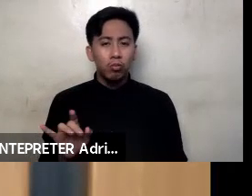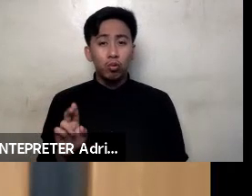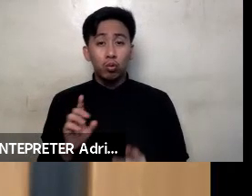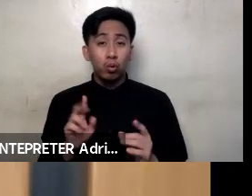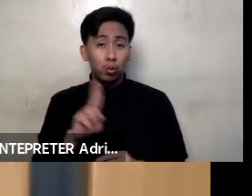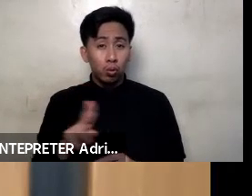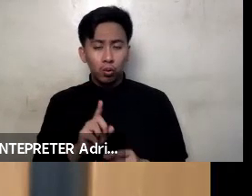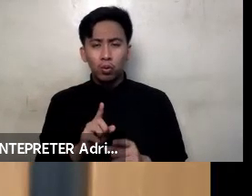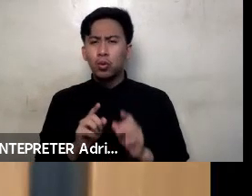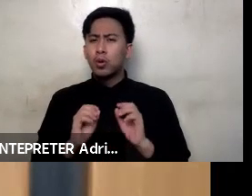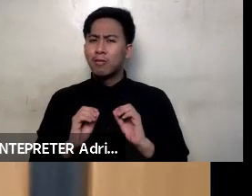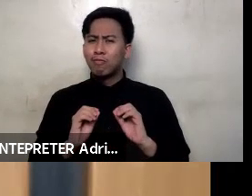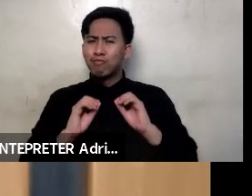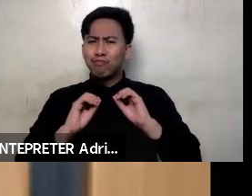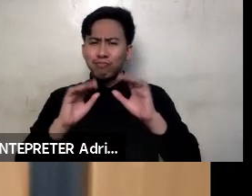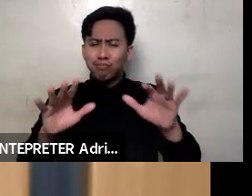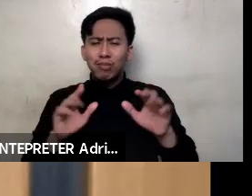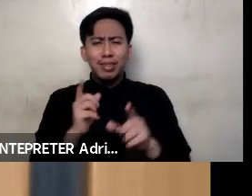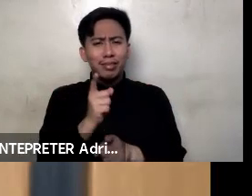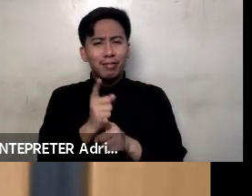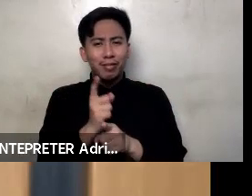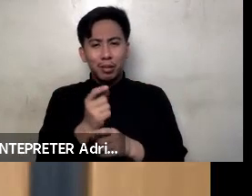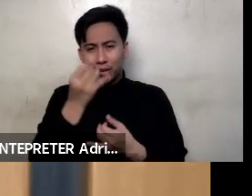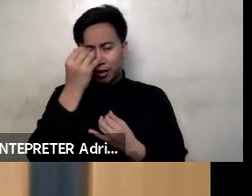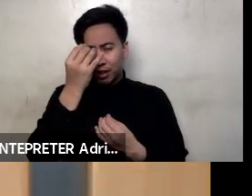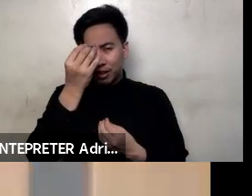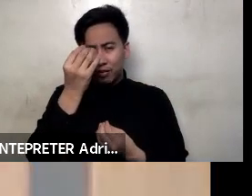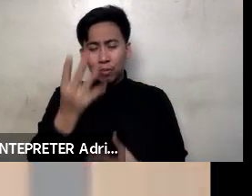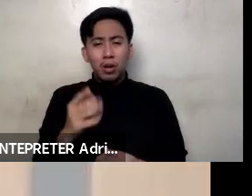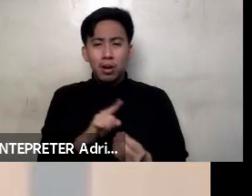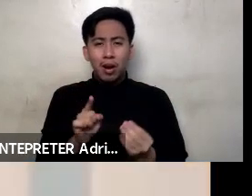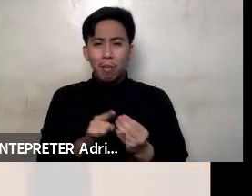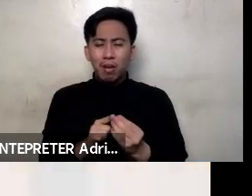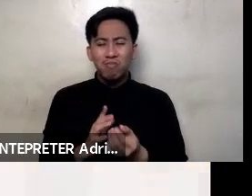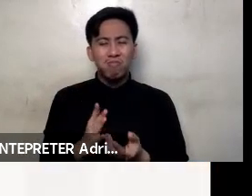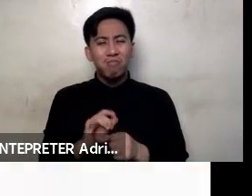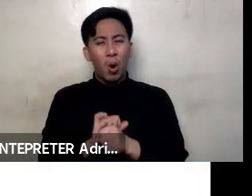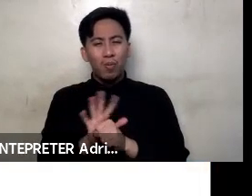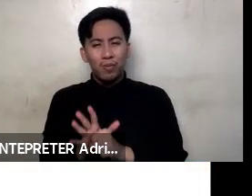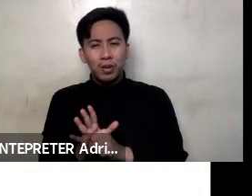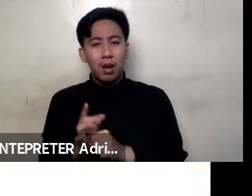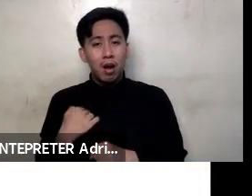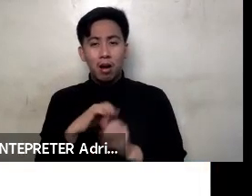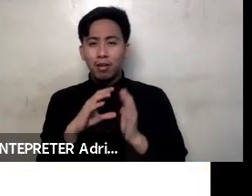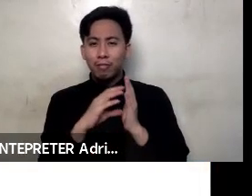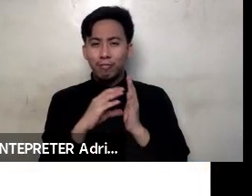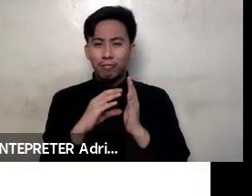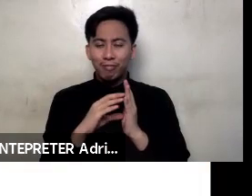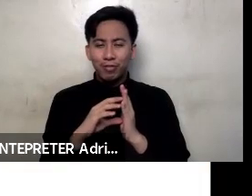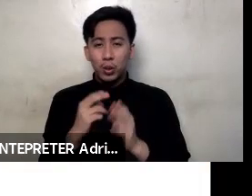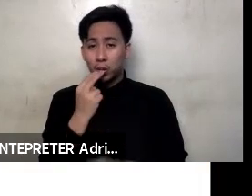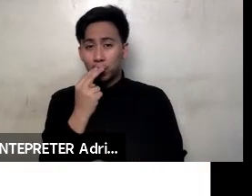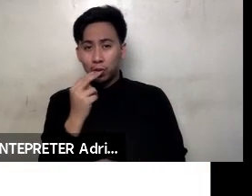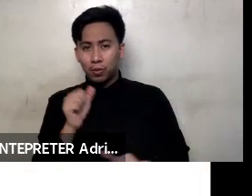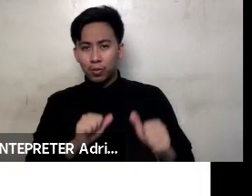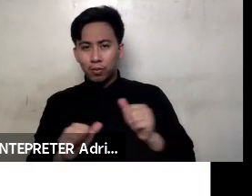information easier amidst COVID-19 pandemic. Our City Nutrition Action Plan